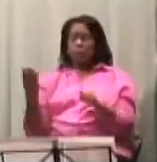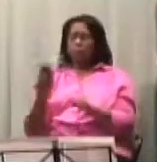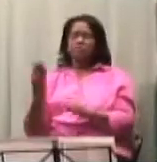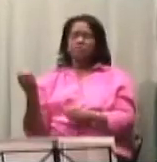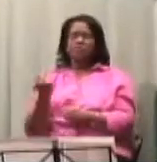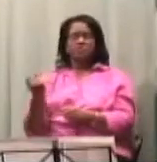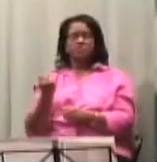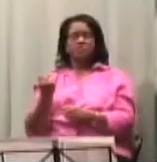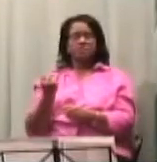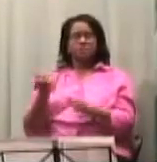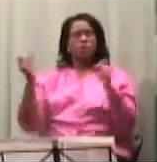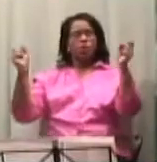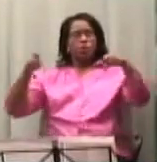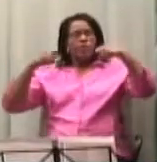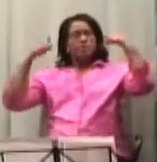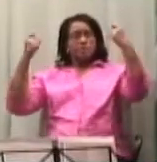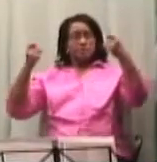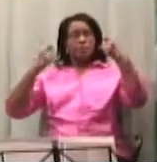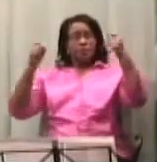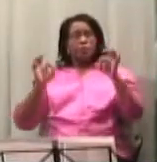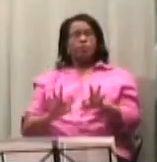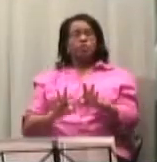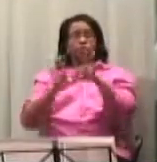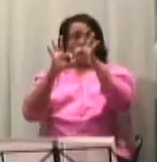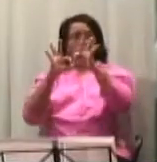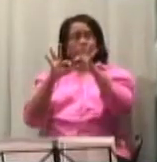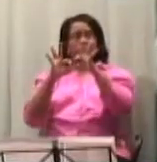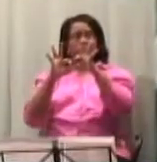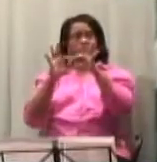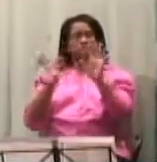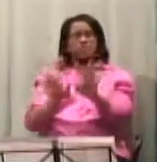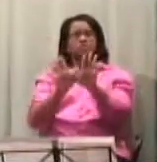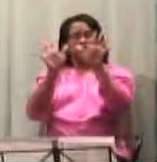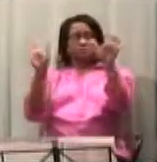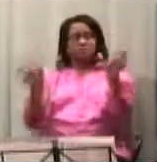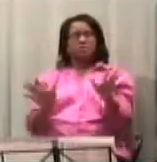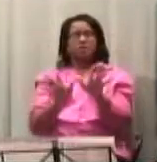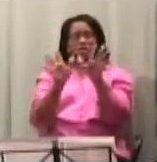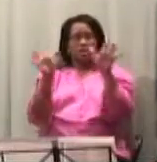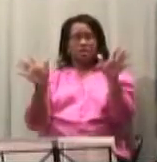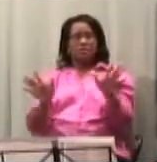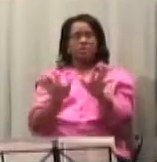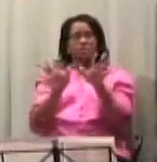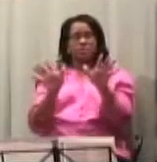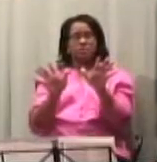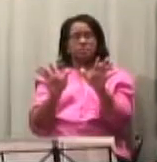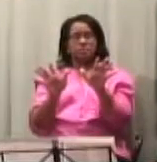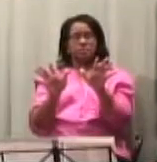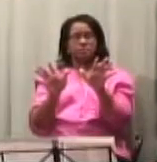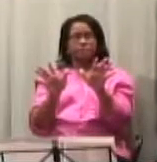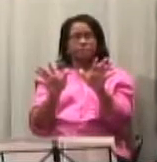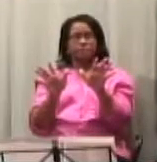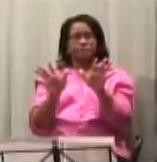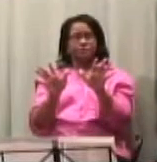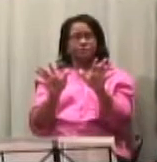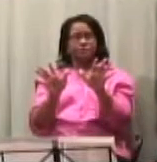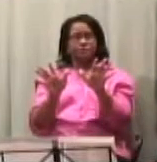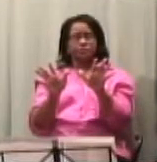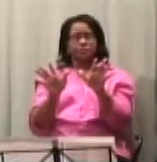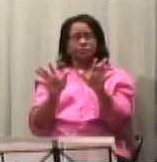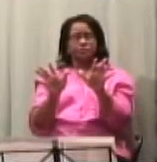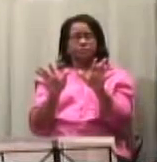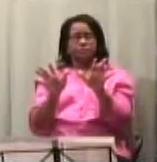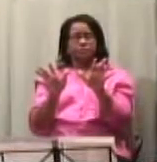because the celebration of the Eucharist on Sundays has to produce some changes in our life. And